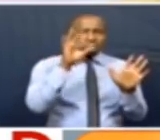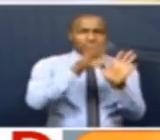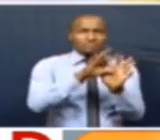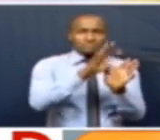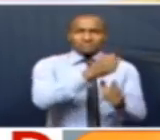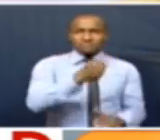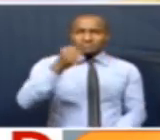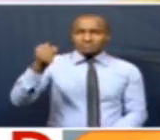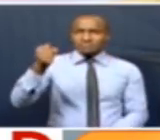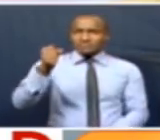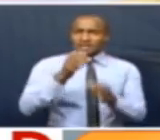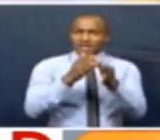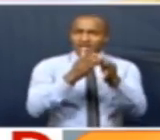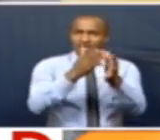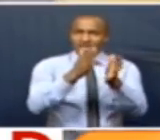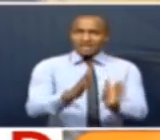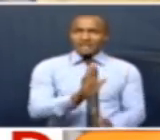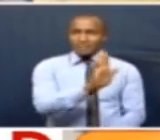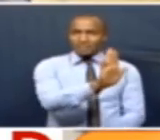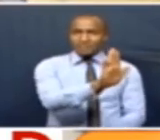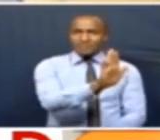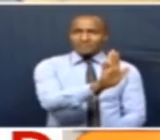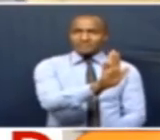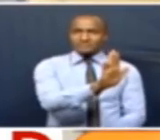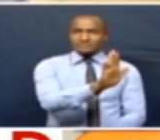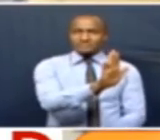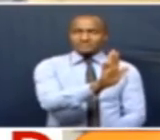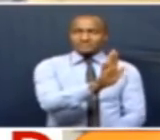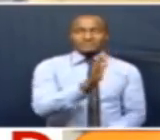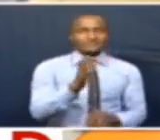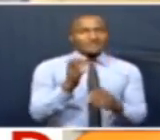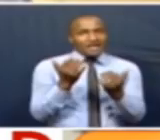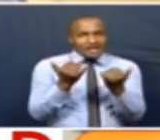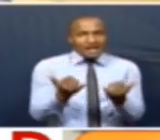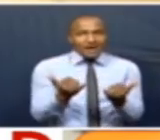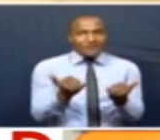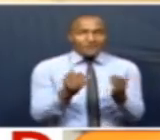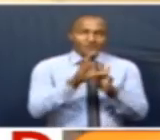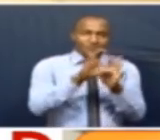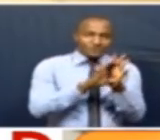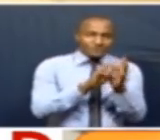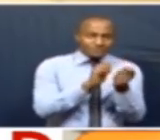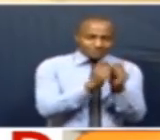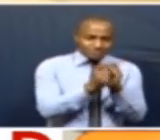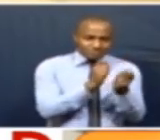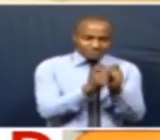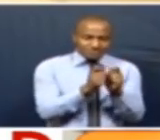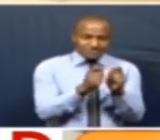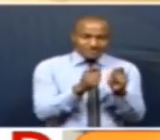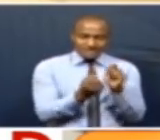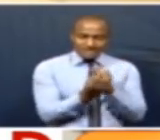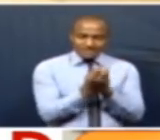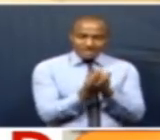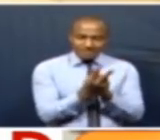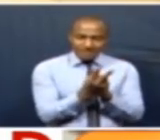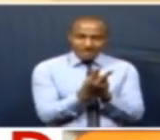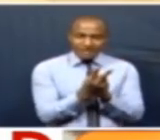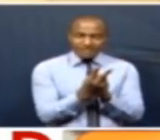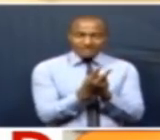nani ataongoza Kenya hii. Ati sasa ndio tufanye referendum 2018 December ama